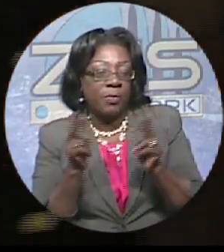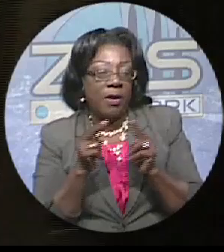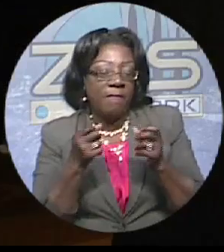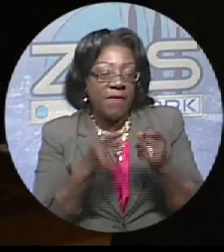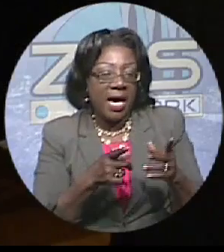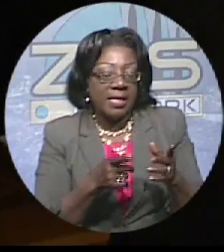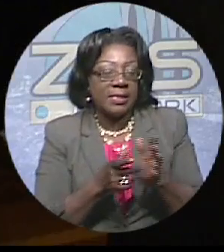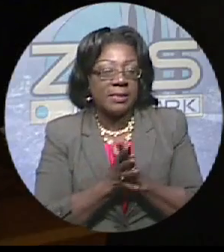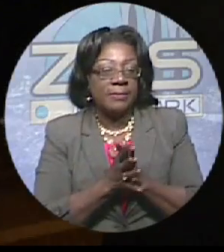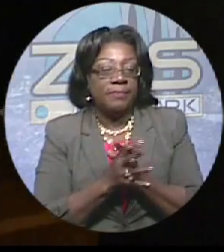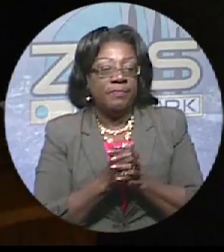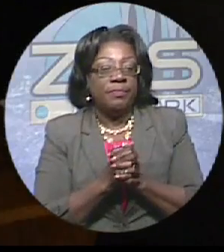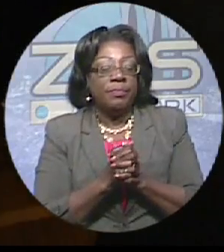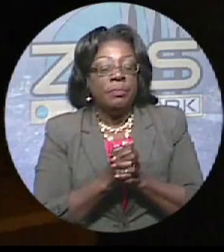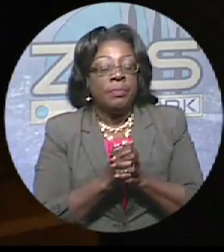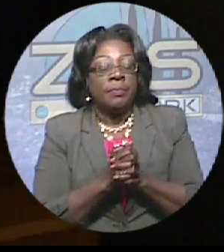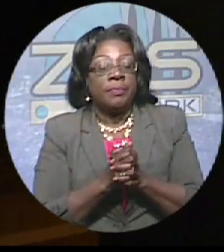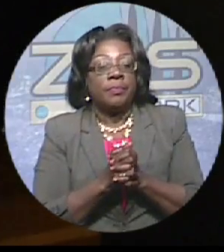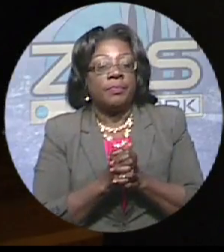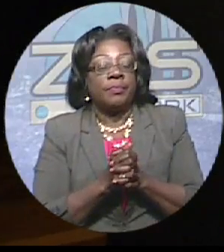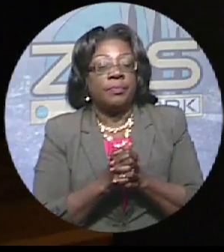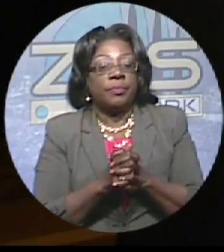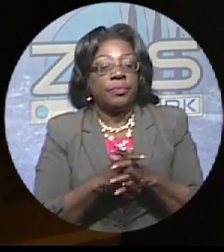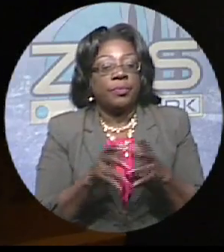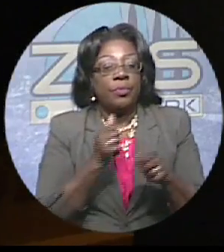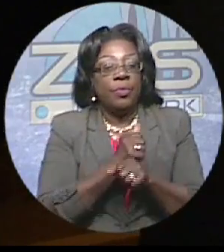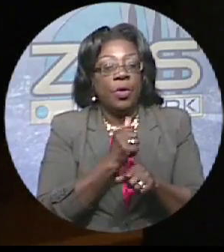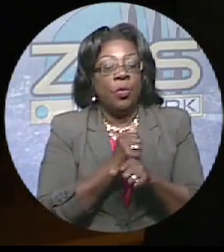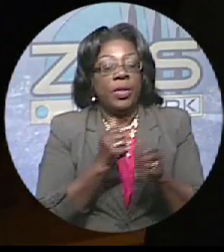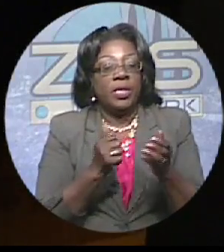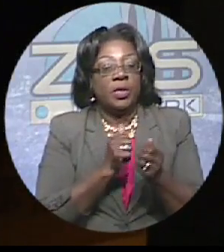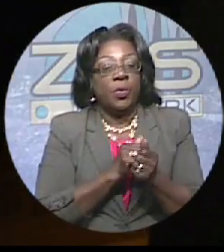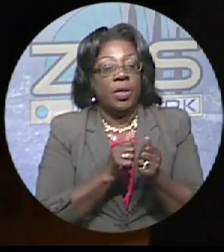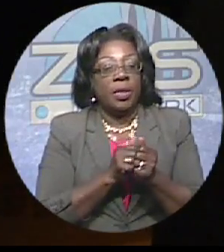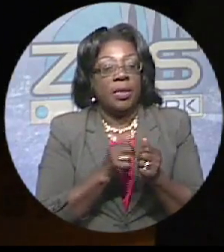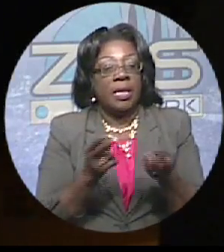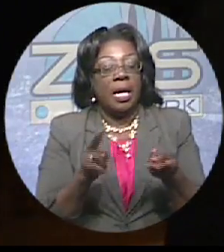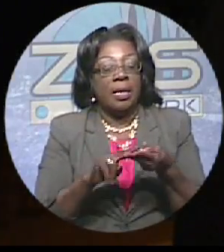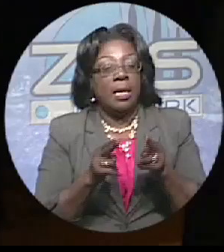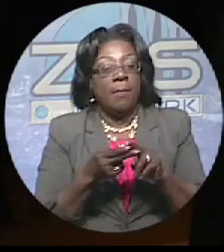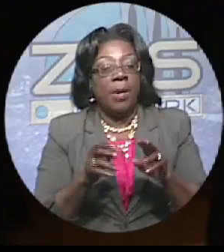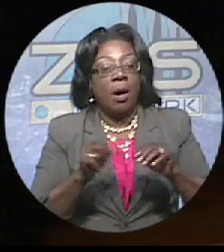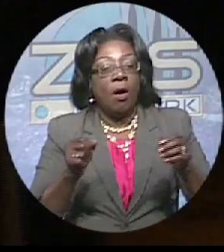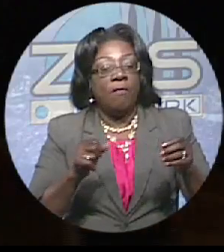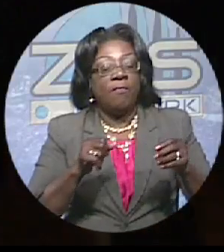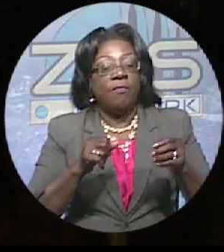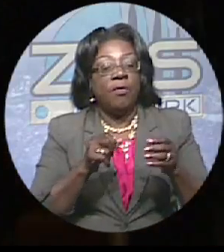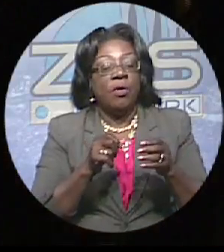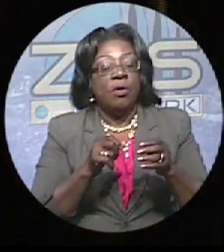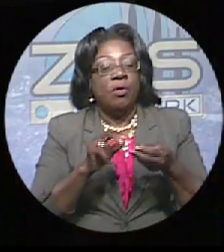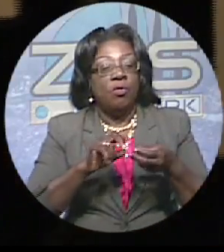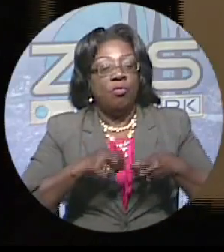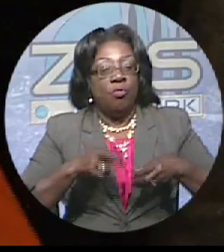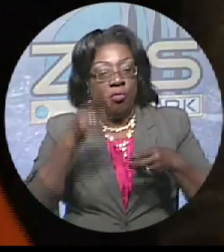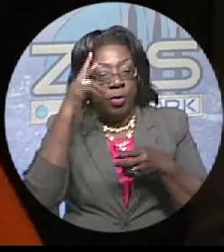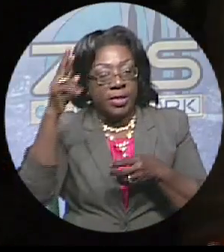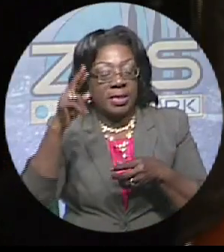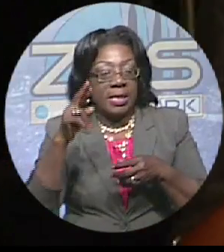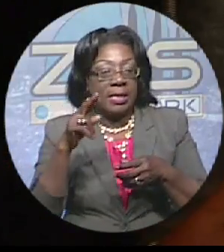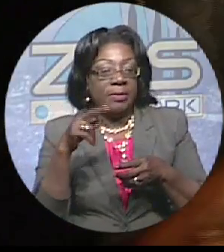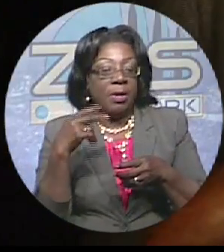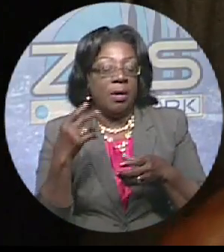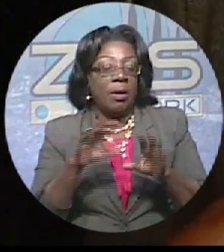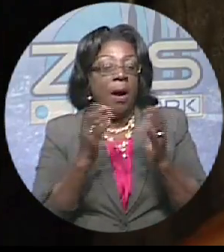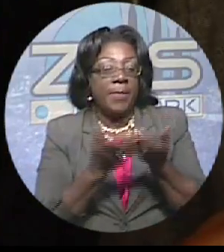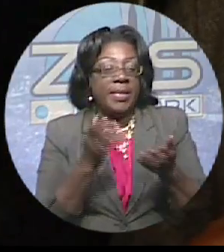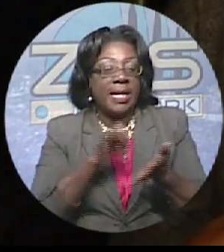accurate. With such a precise operation, Brackeen said there are a number of uses it can be applied to by companies. So